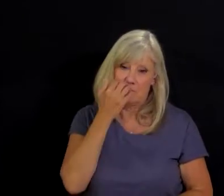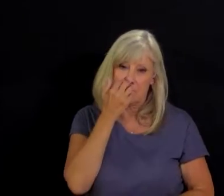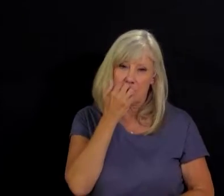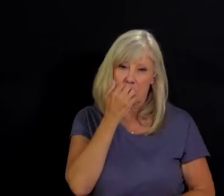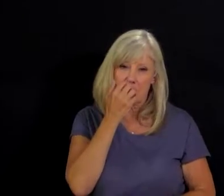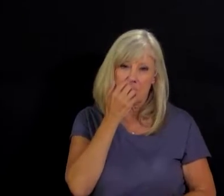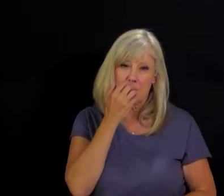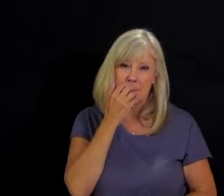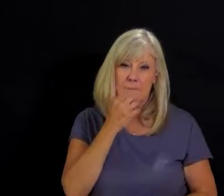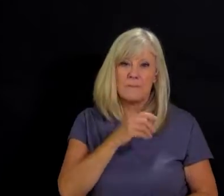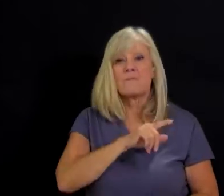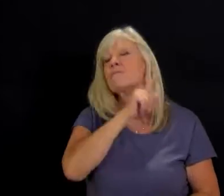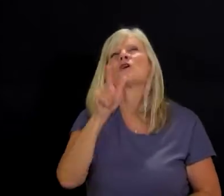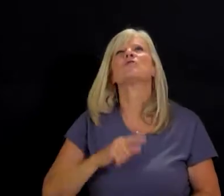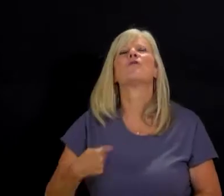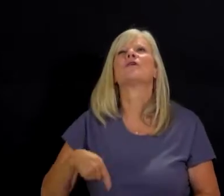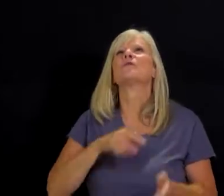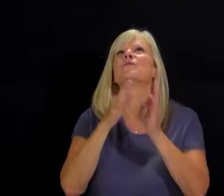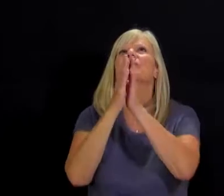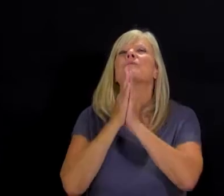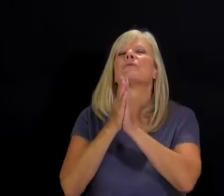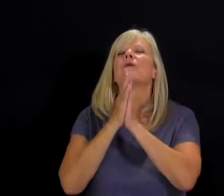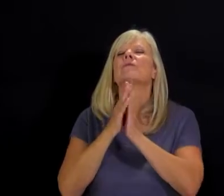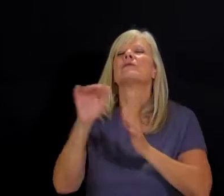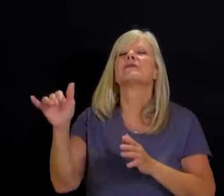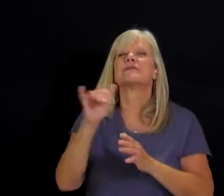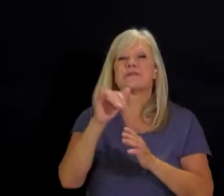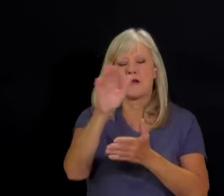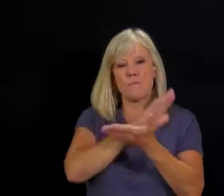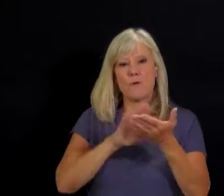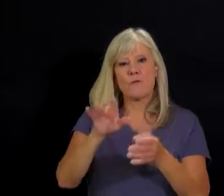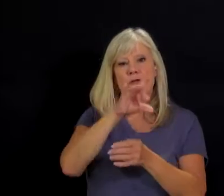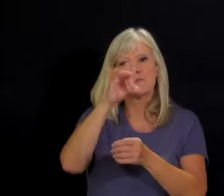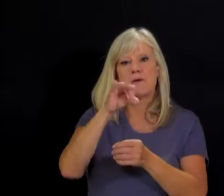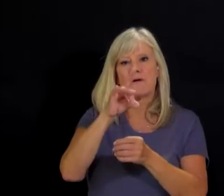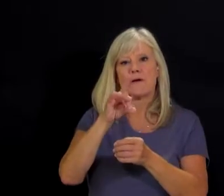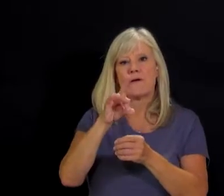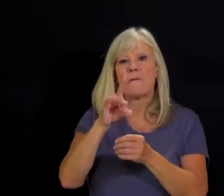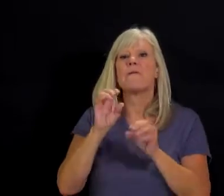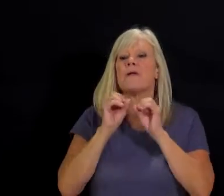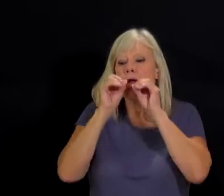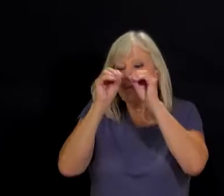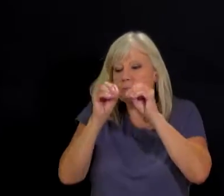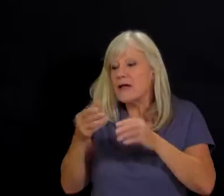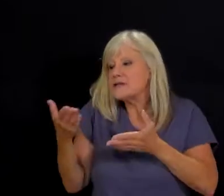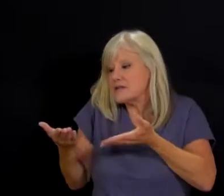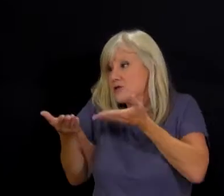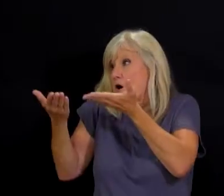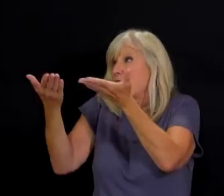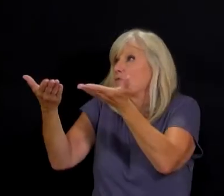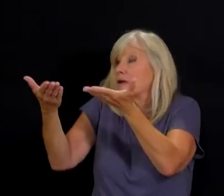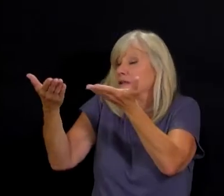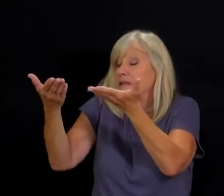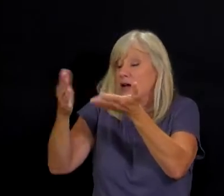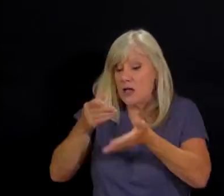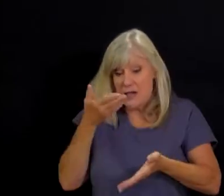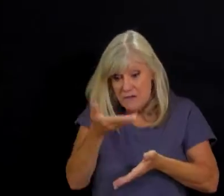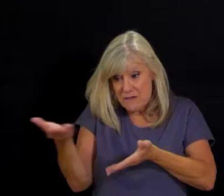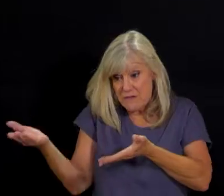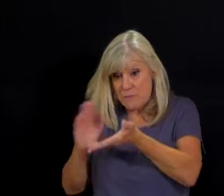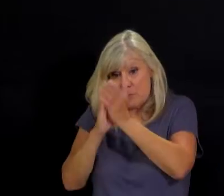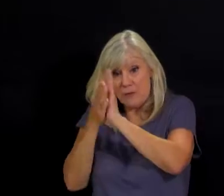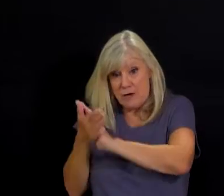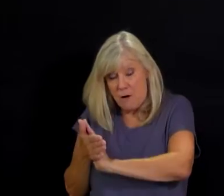Therefore, O Lord, we pray, may the same Holy Spirit graciously sanctify these offerings, that they may